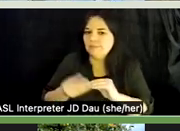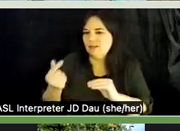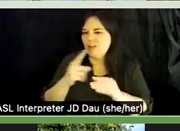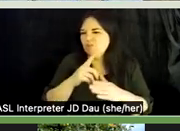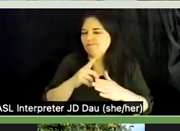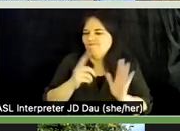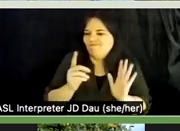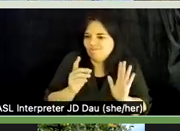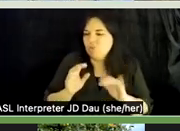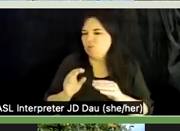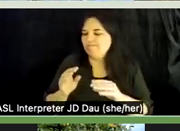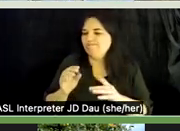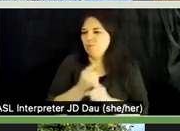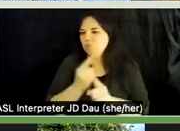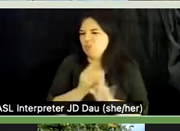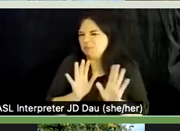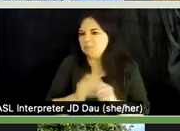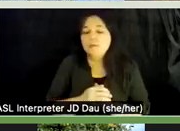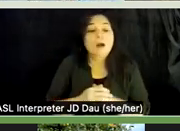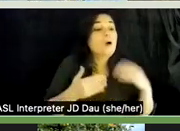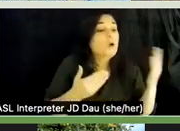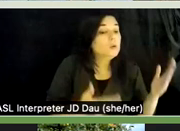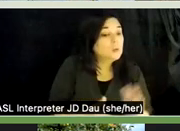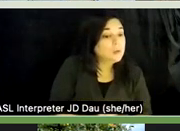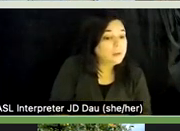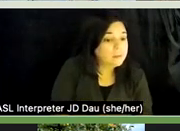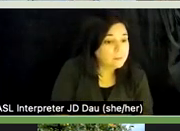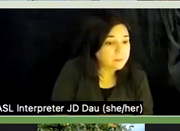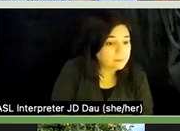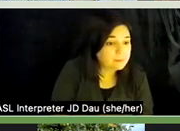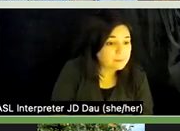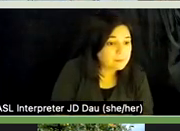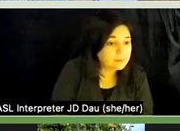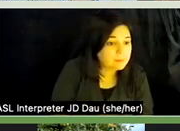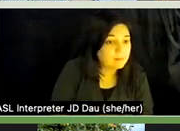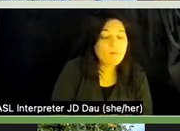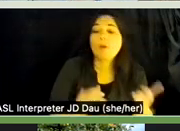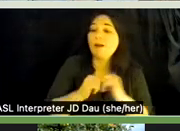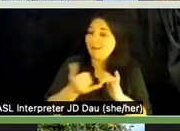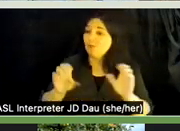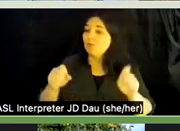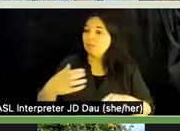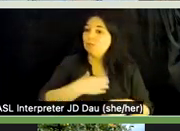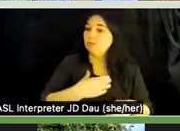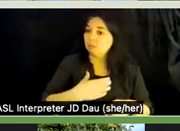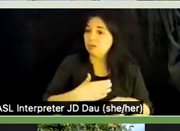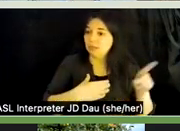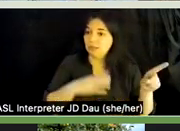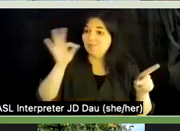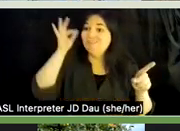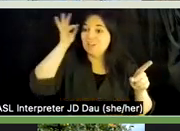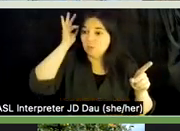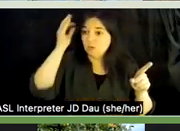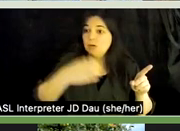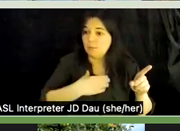said. So here is how you would go about filing a federal complaint. The